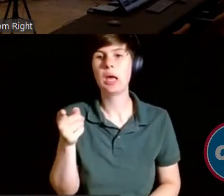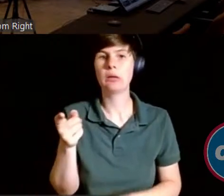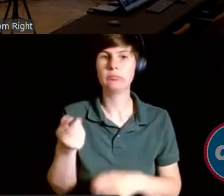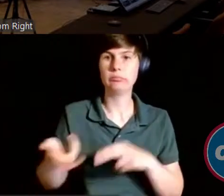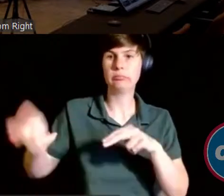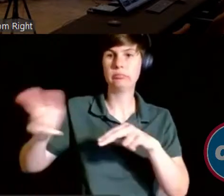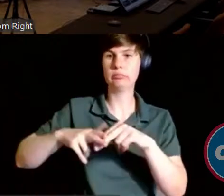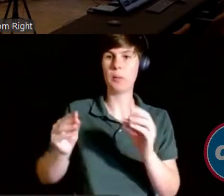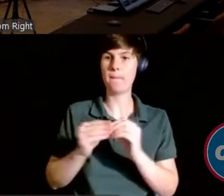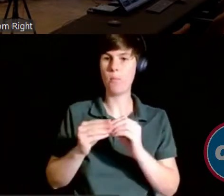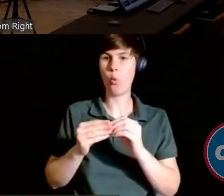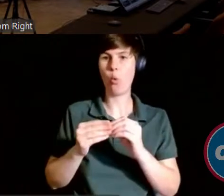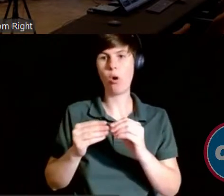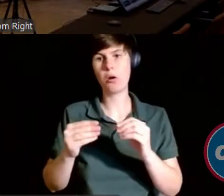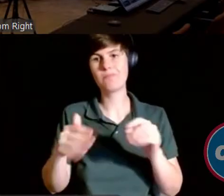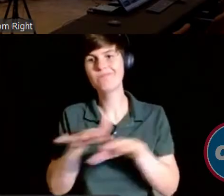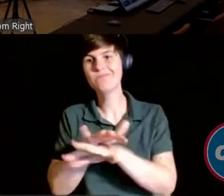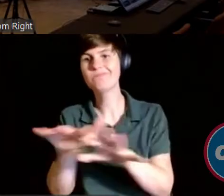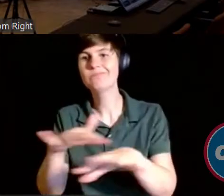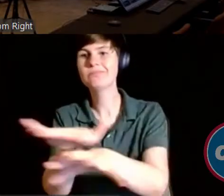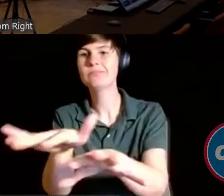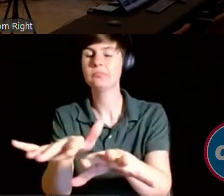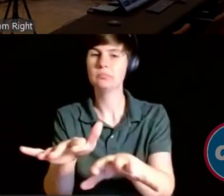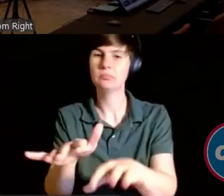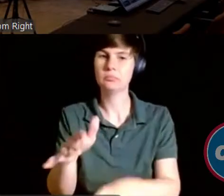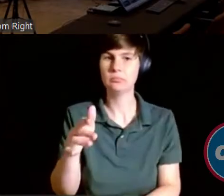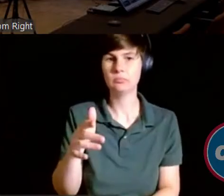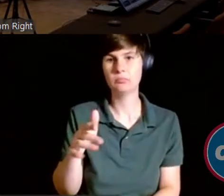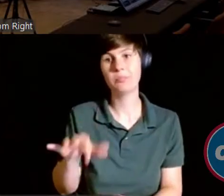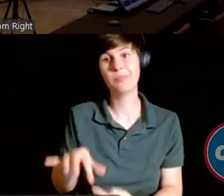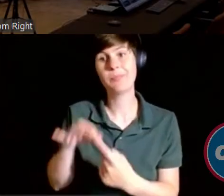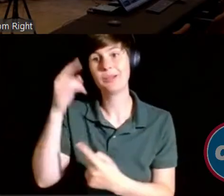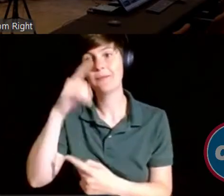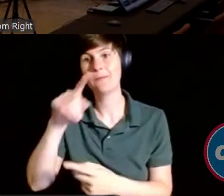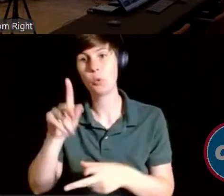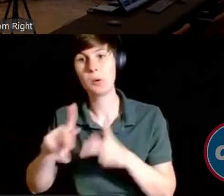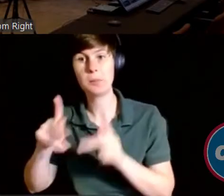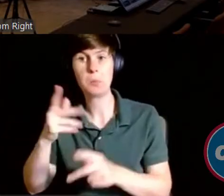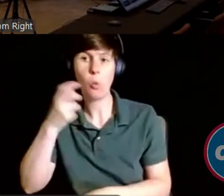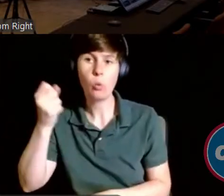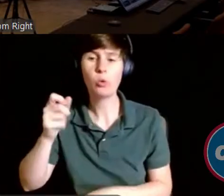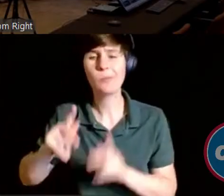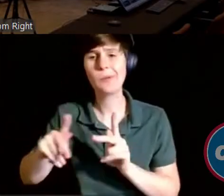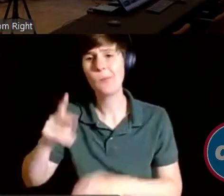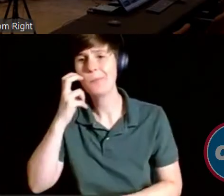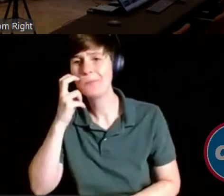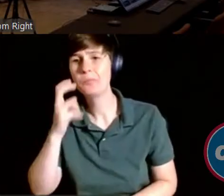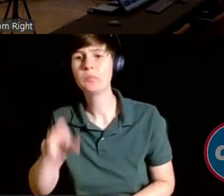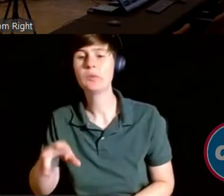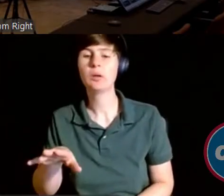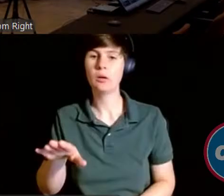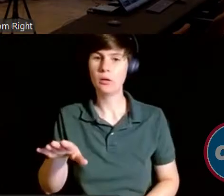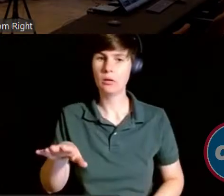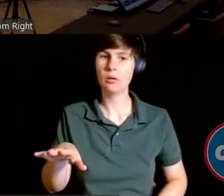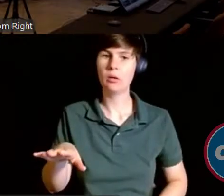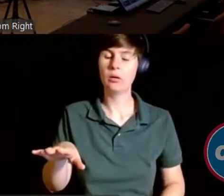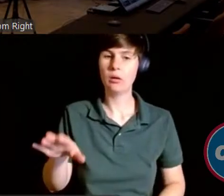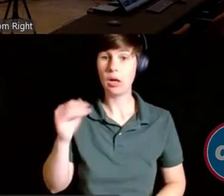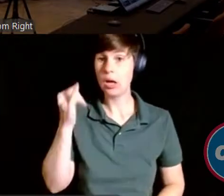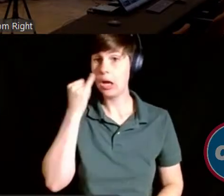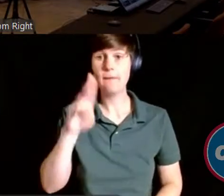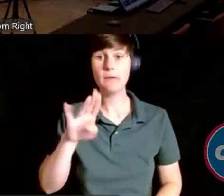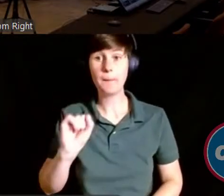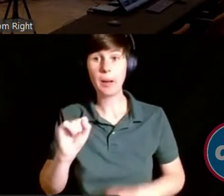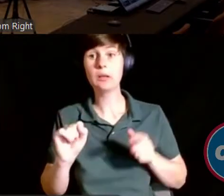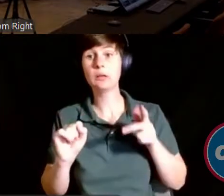of interactions, especially I'm thinking for people who are low vision blind, so that like, like if you have if your buses are typically going the same